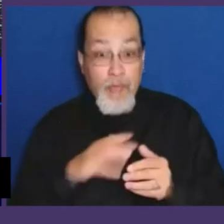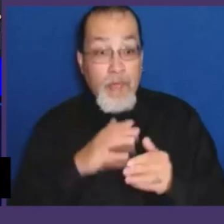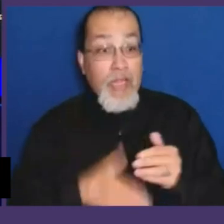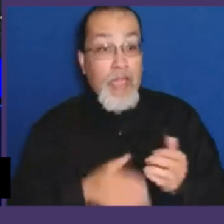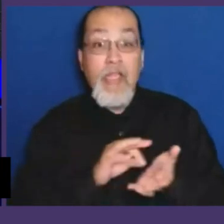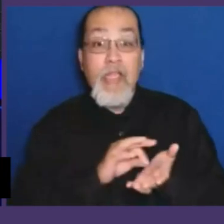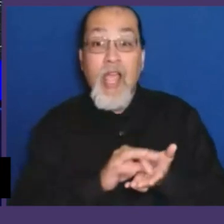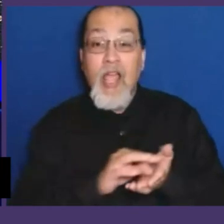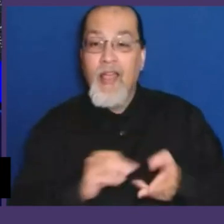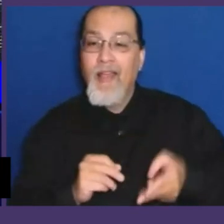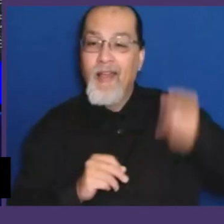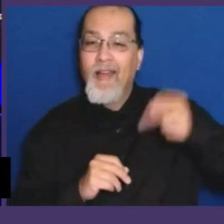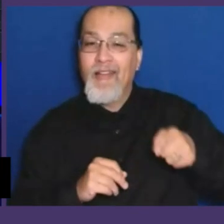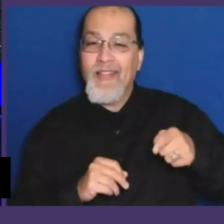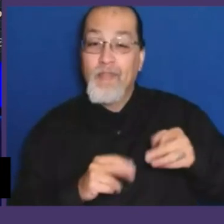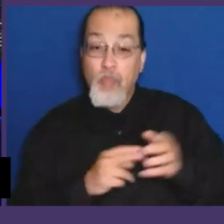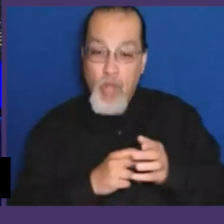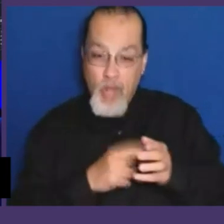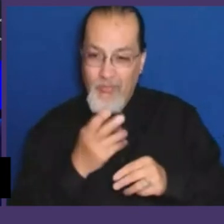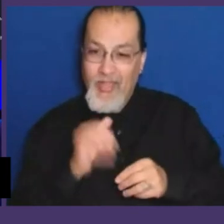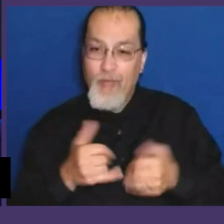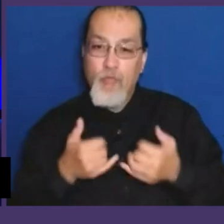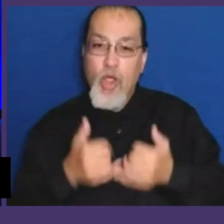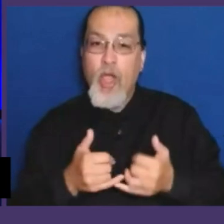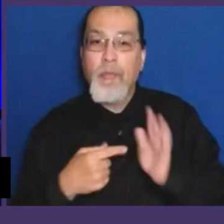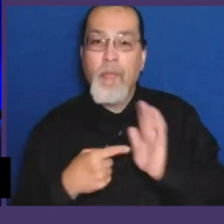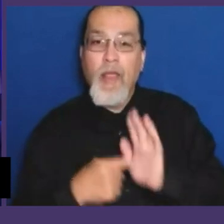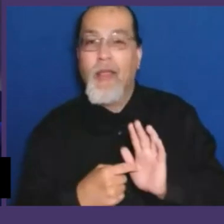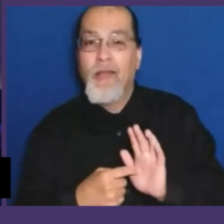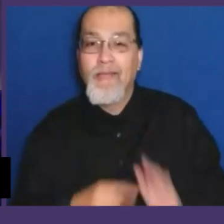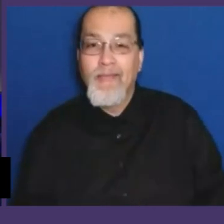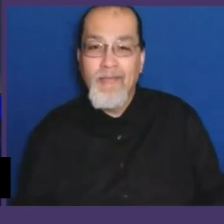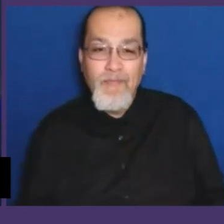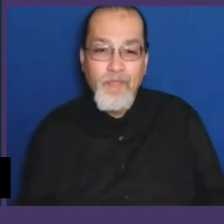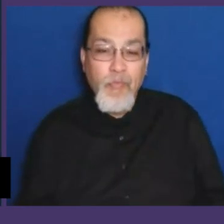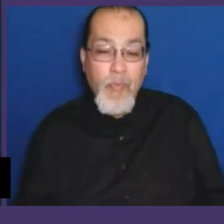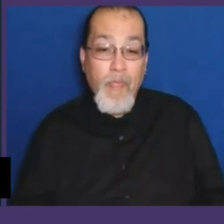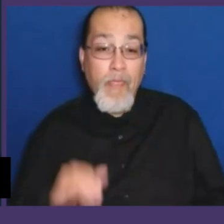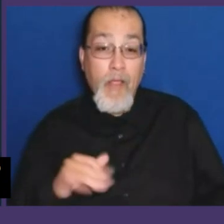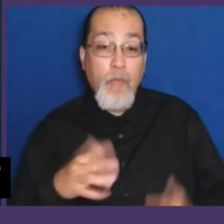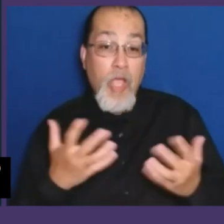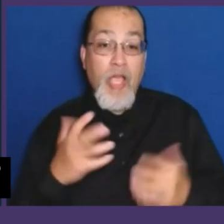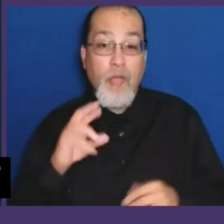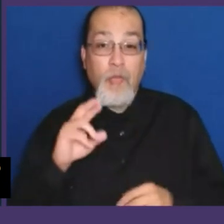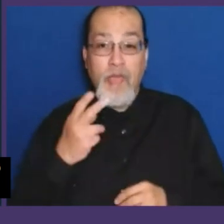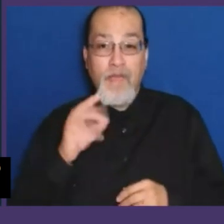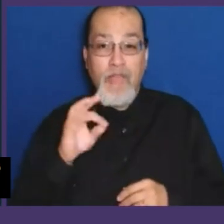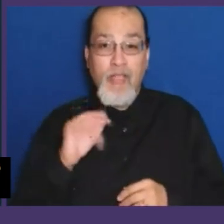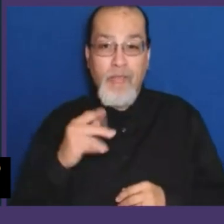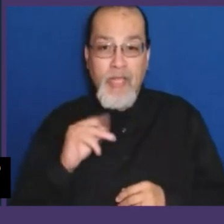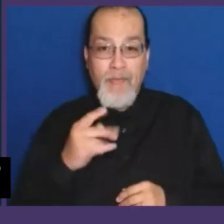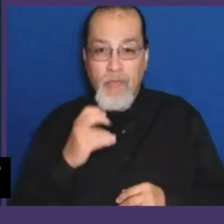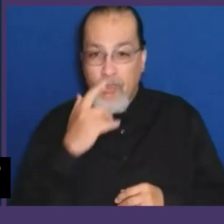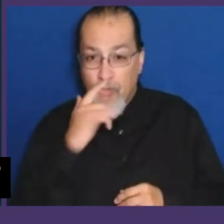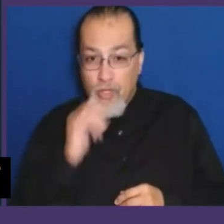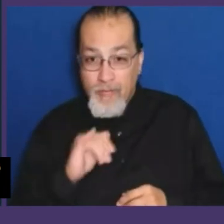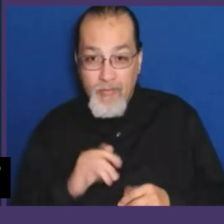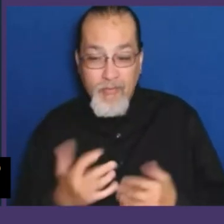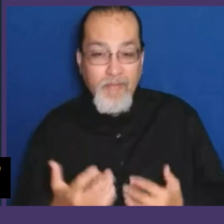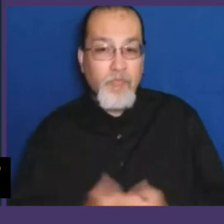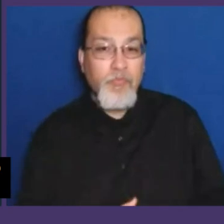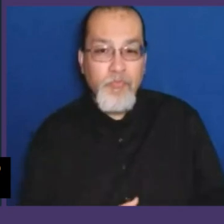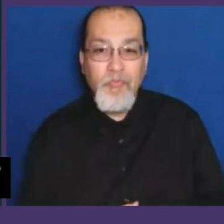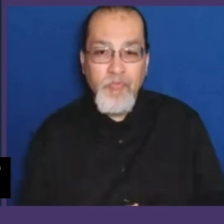So that's how we train, that's what the RLHF pipeline is. Now, and then at the end, you get a model that you could deploy. And so, as